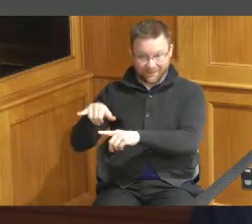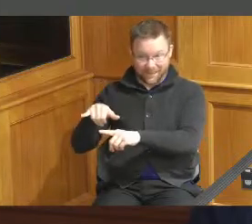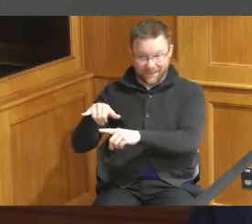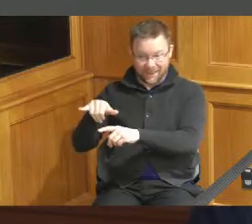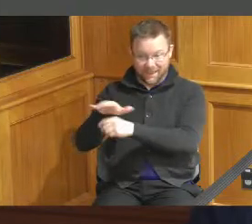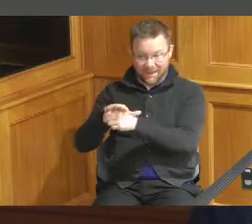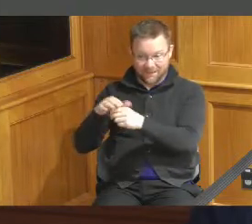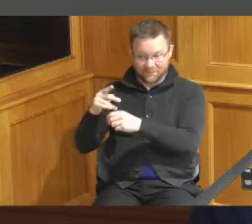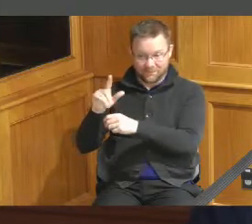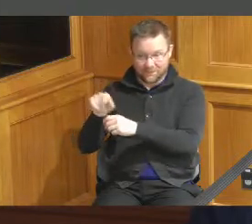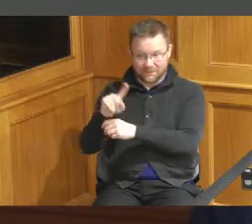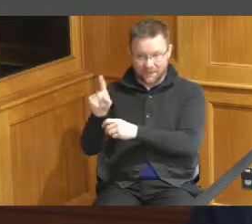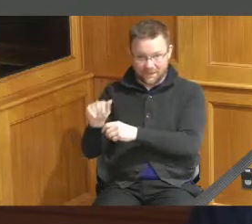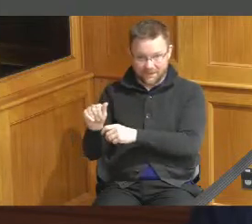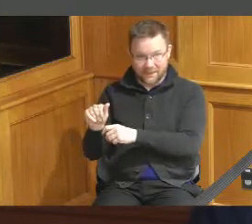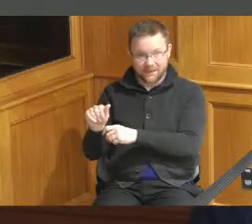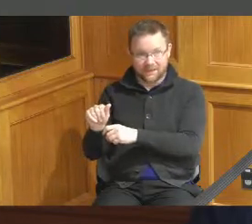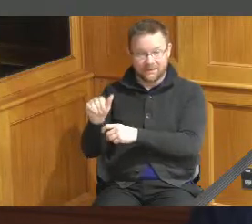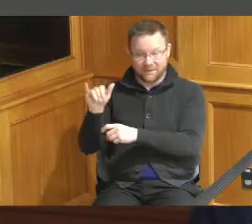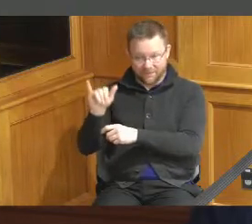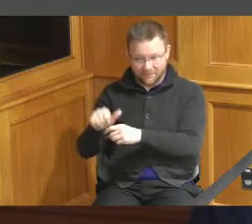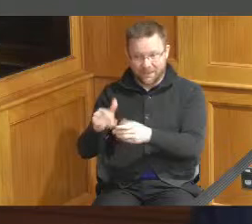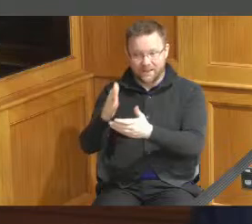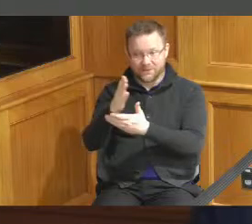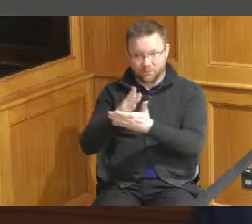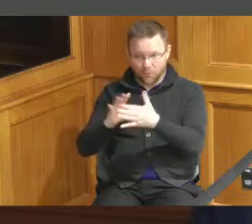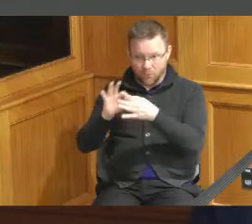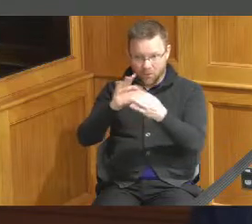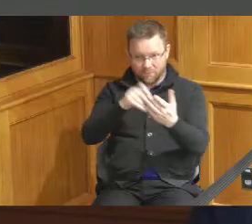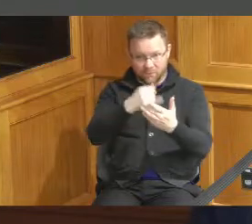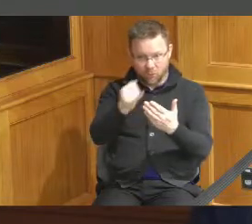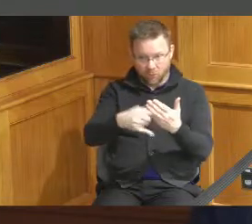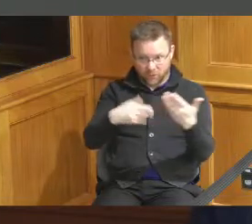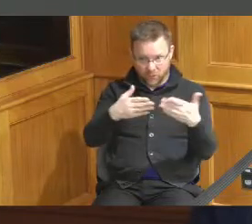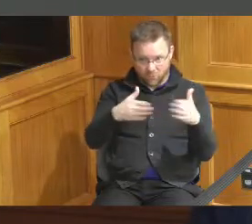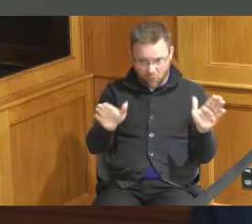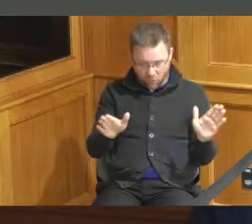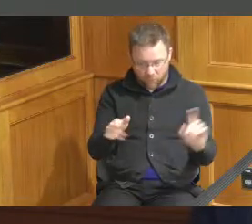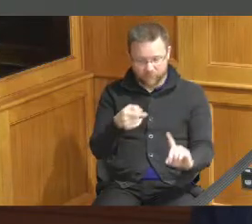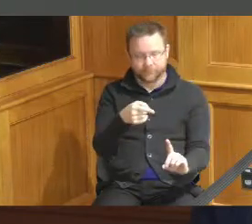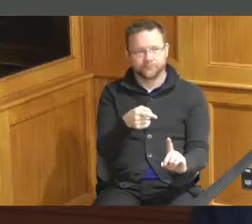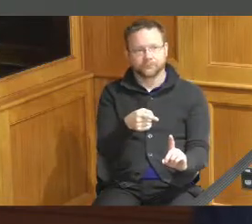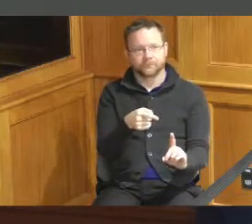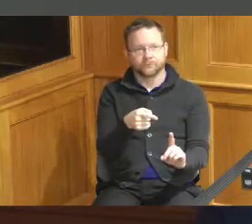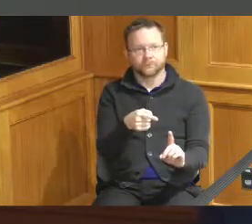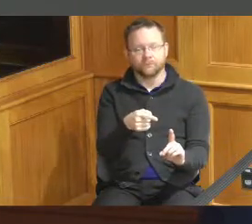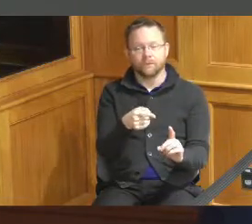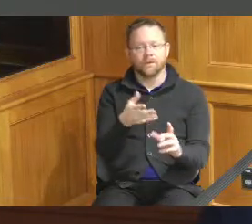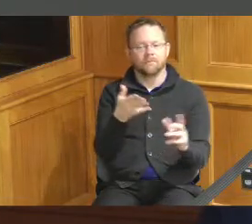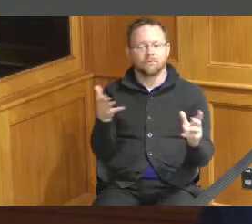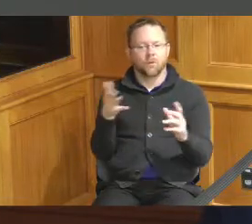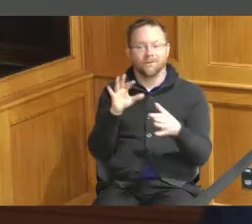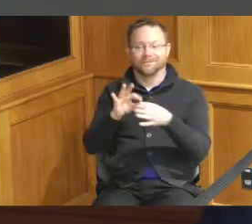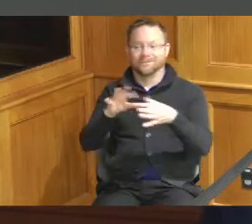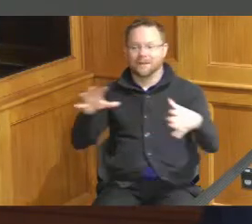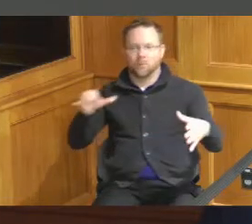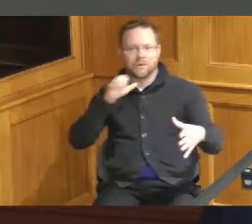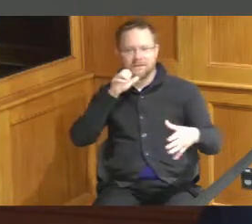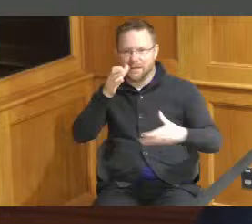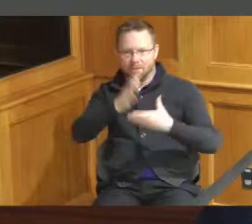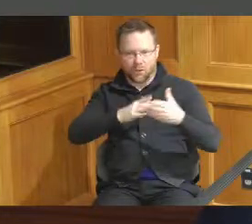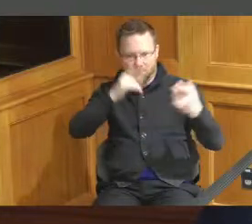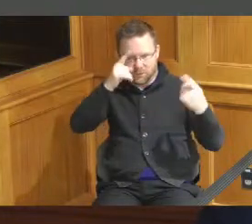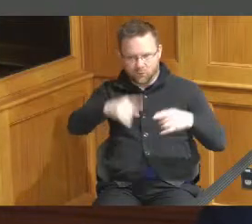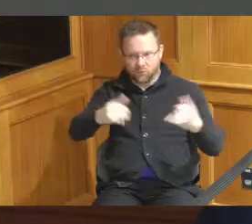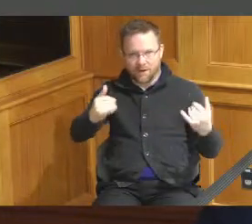that plaza site is a part of the project. So what is not a part of the agreement at this